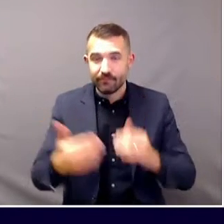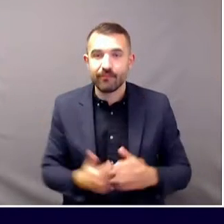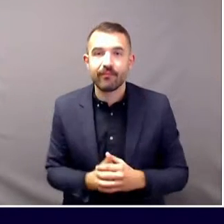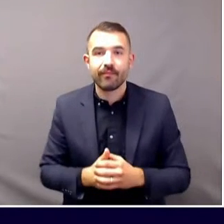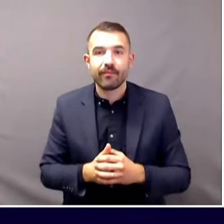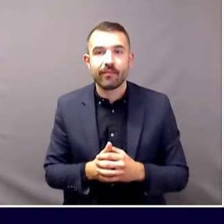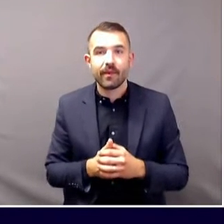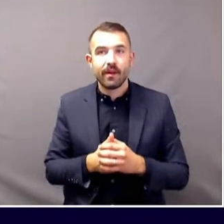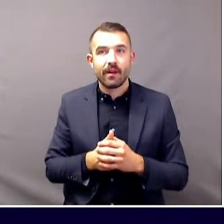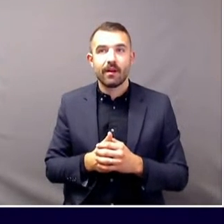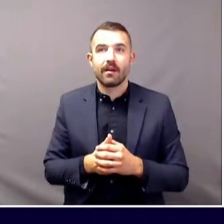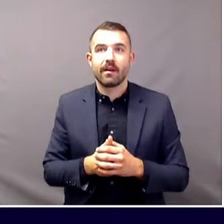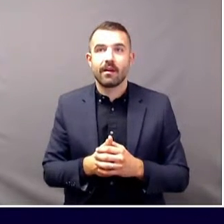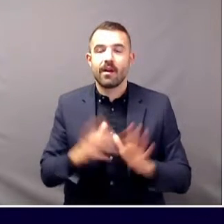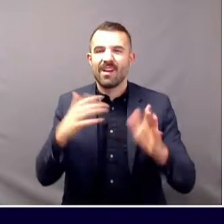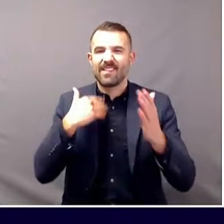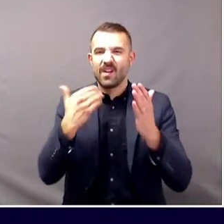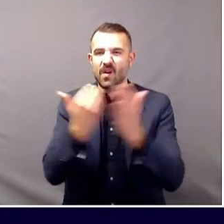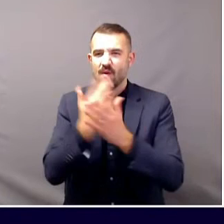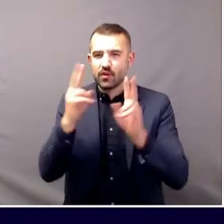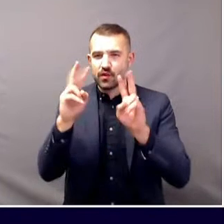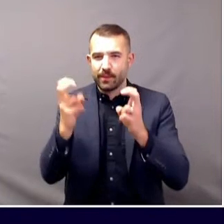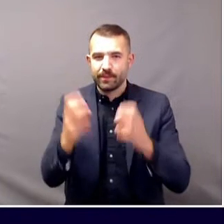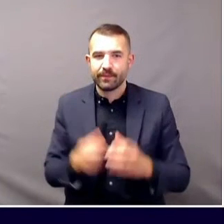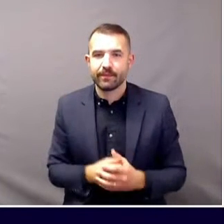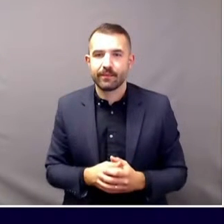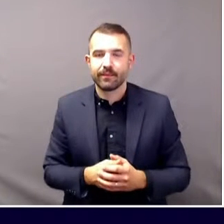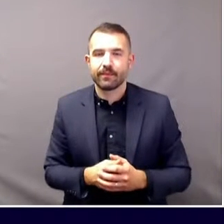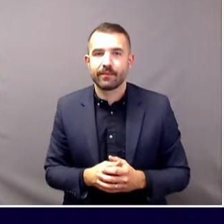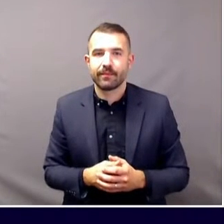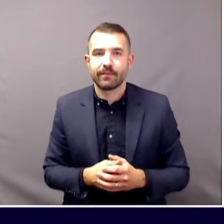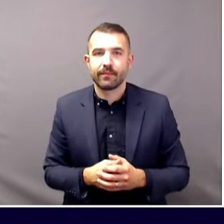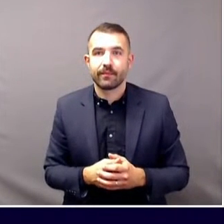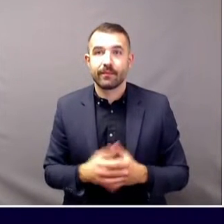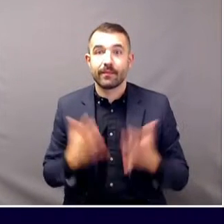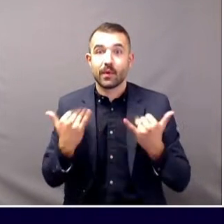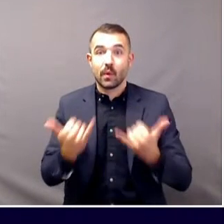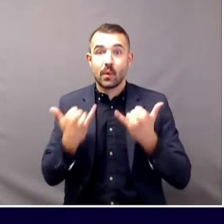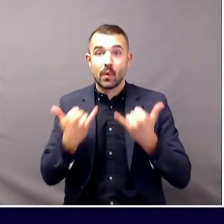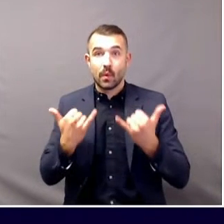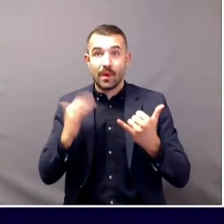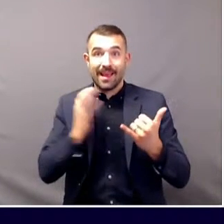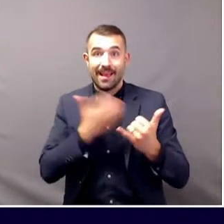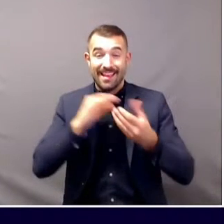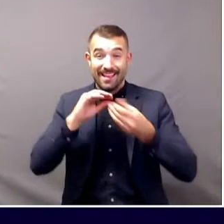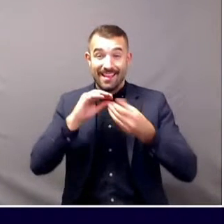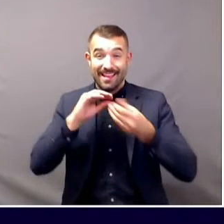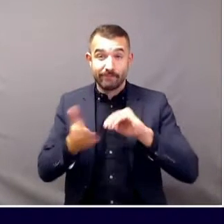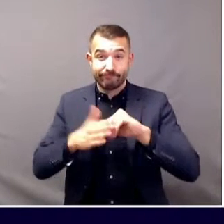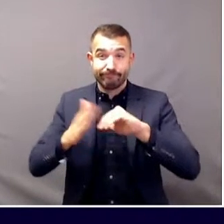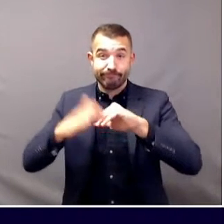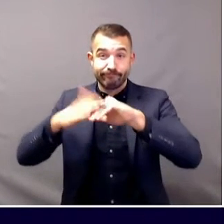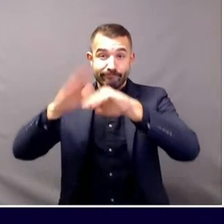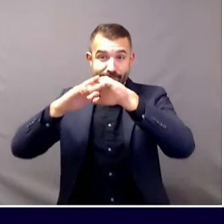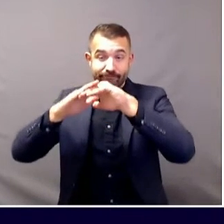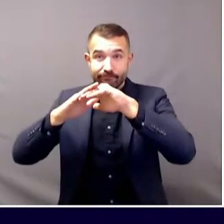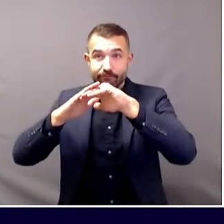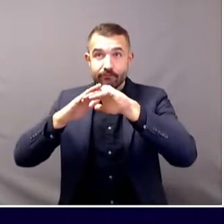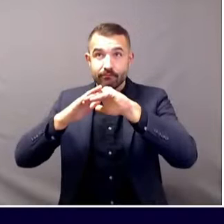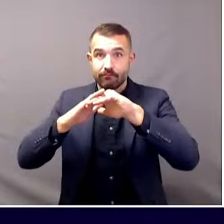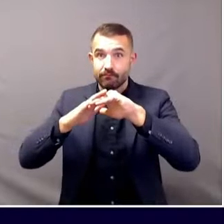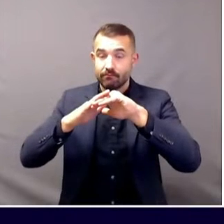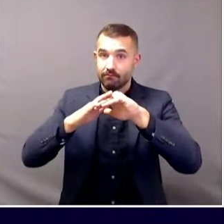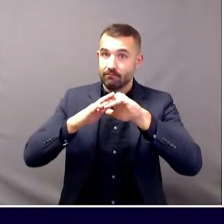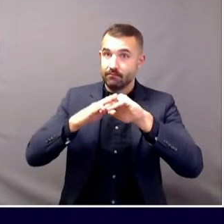topic. If the current outbreak continues at this rate, are you concerned about seeing hospital bed shortages at some